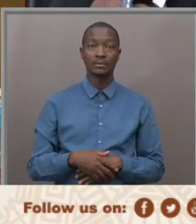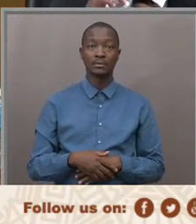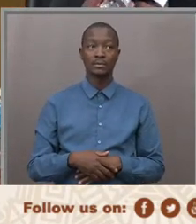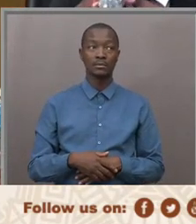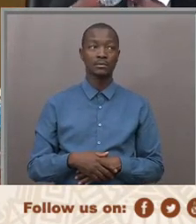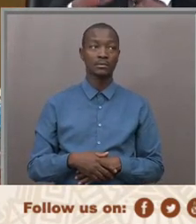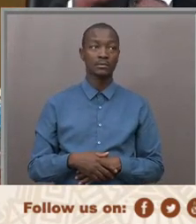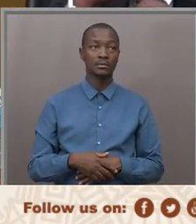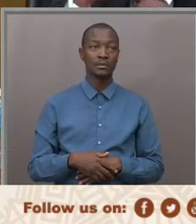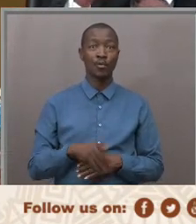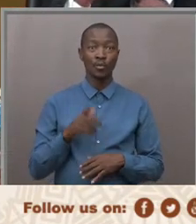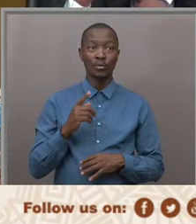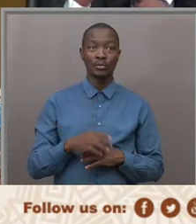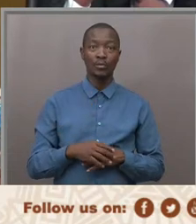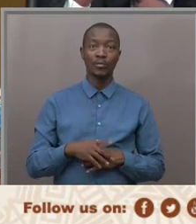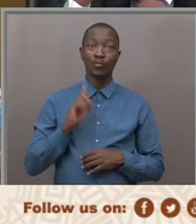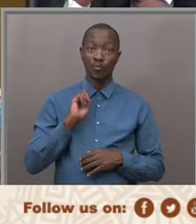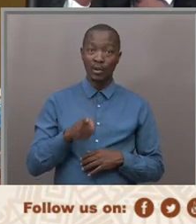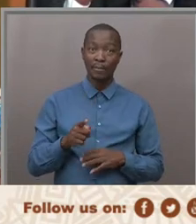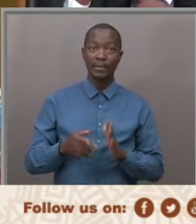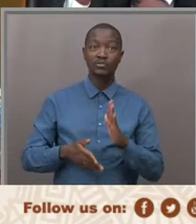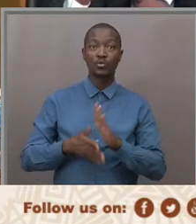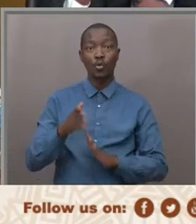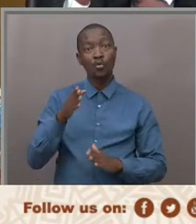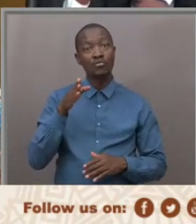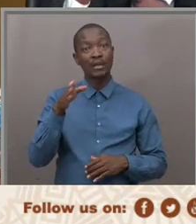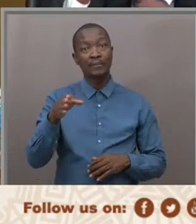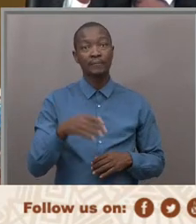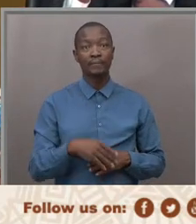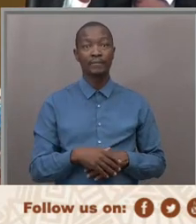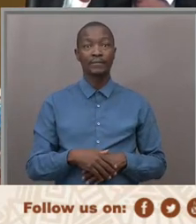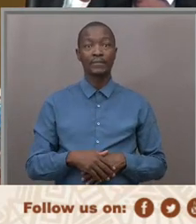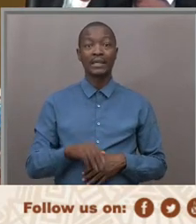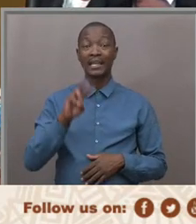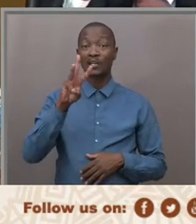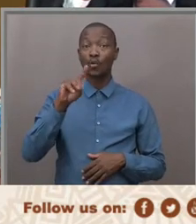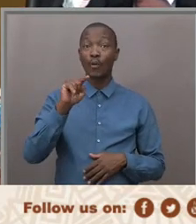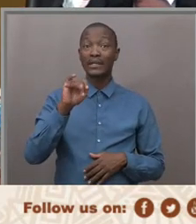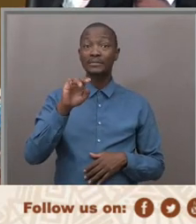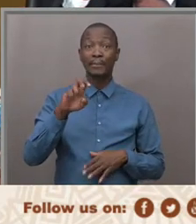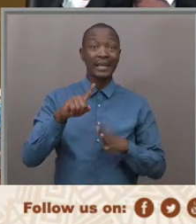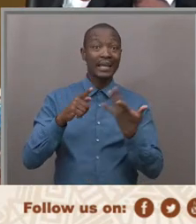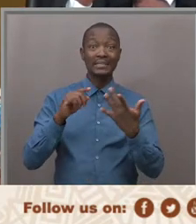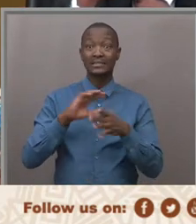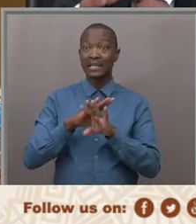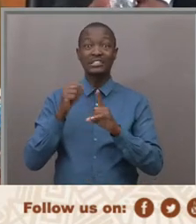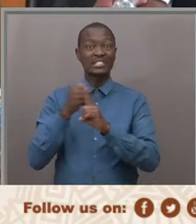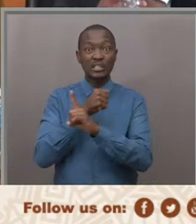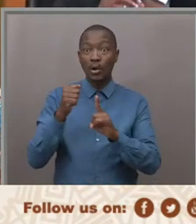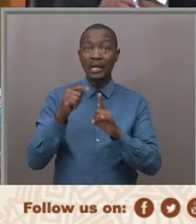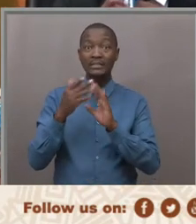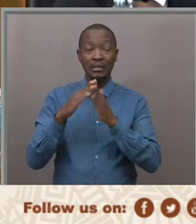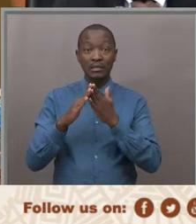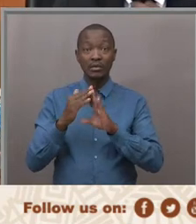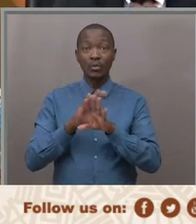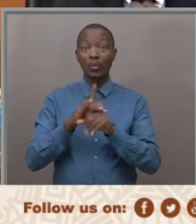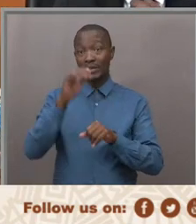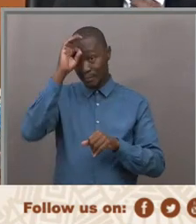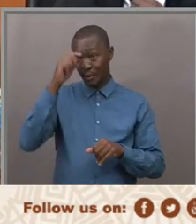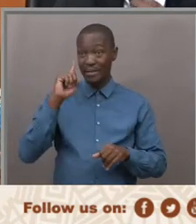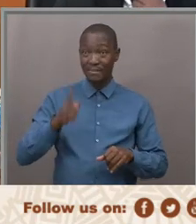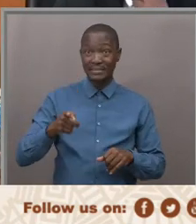Melesibangene. We must go there in Westbury when the gangsters are terrorizing our communities with the police. Go